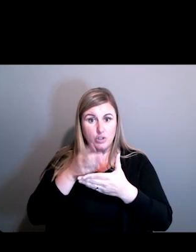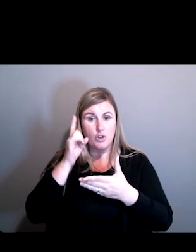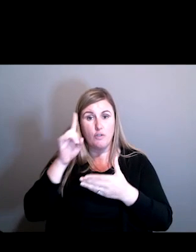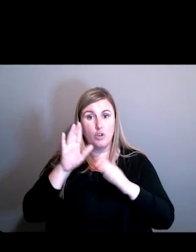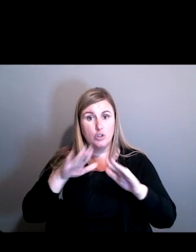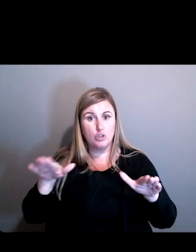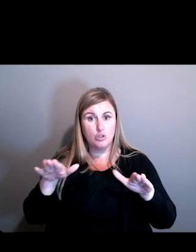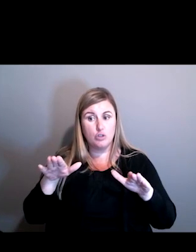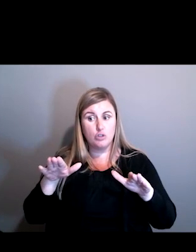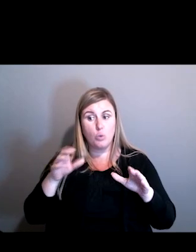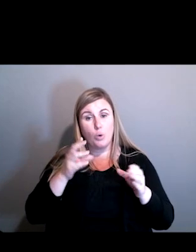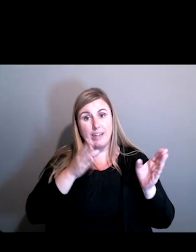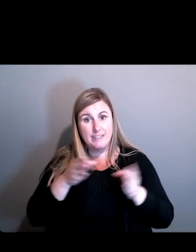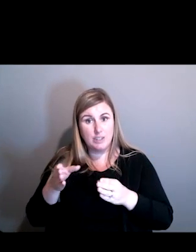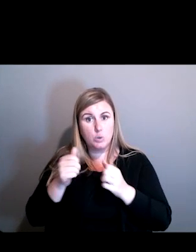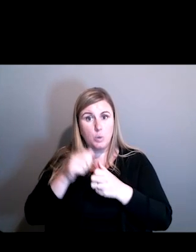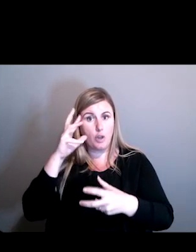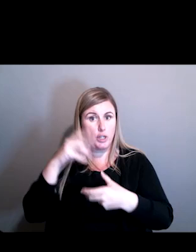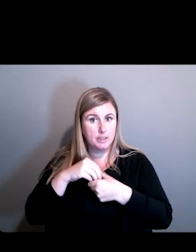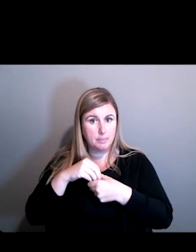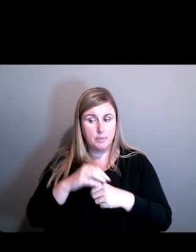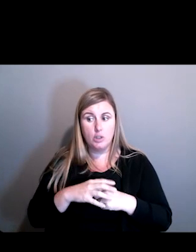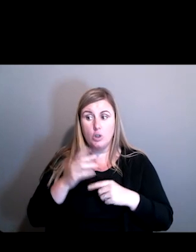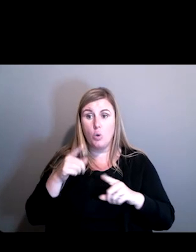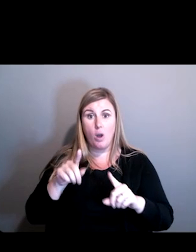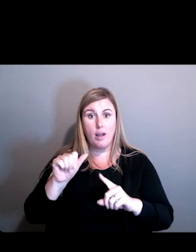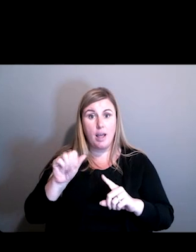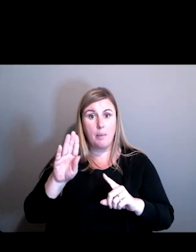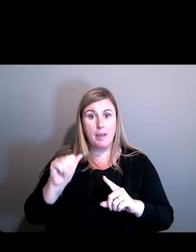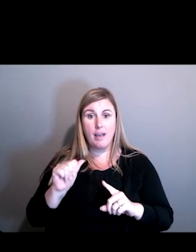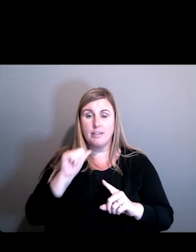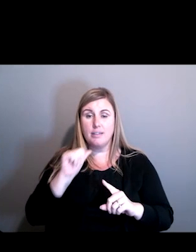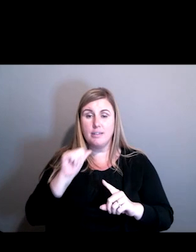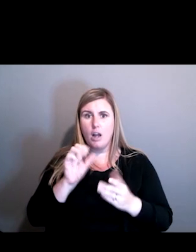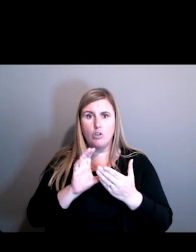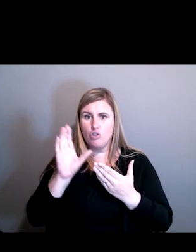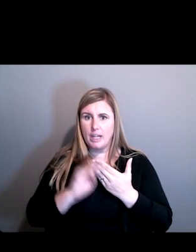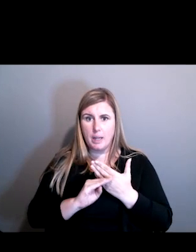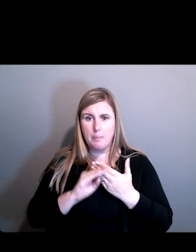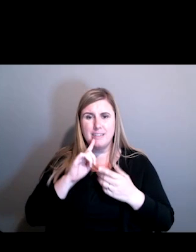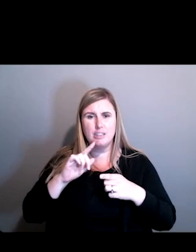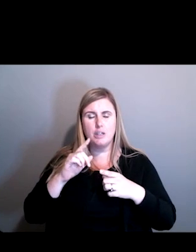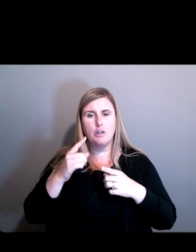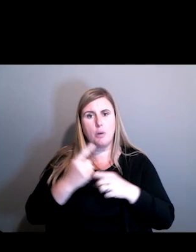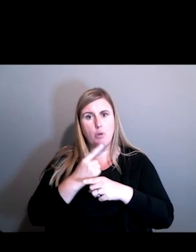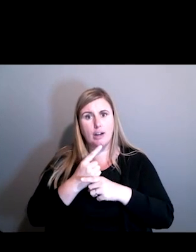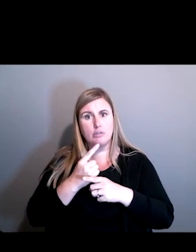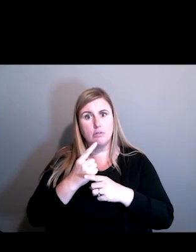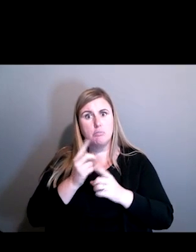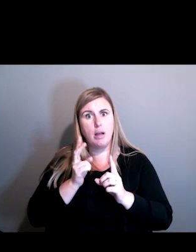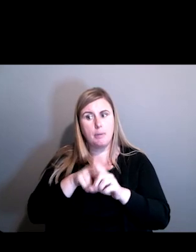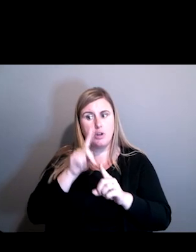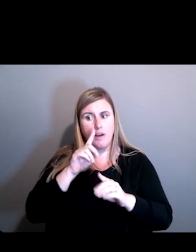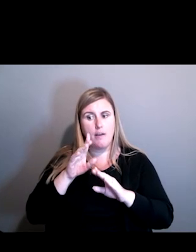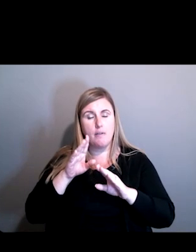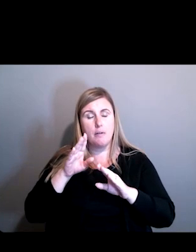for children or individuals with autism. So, while ABA is not a curriculum, it is the practical application of principles